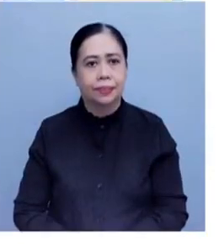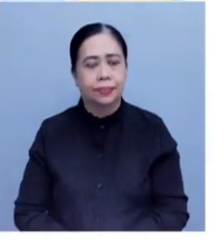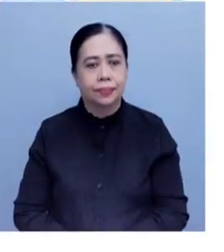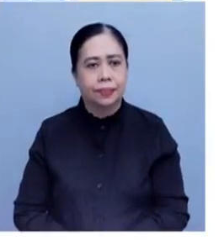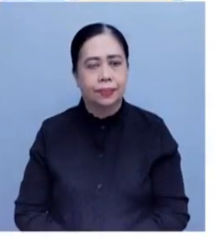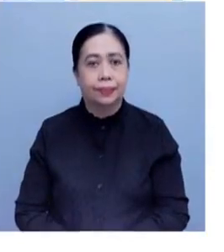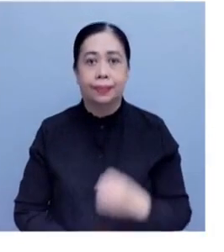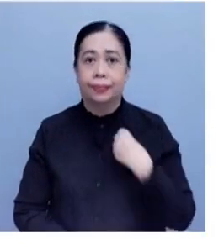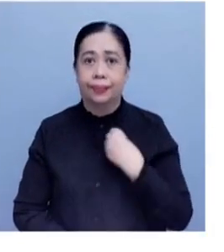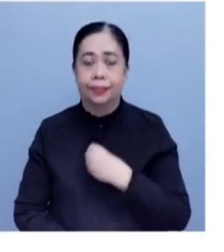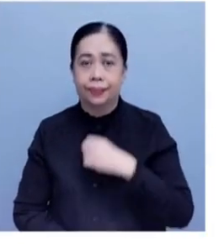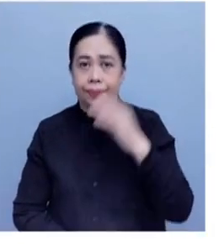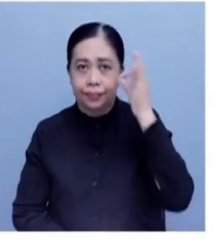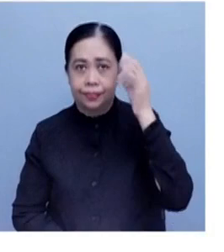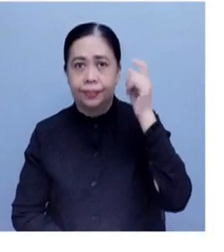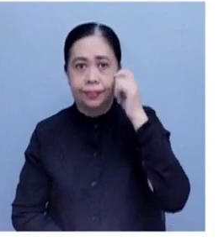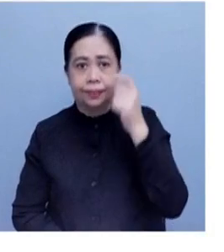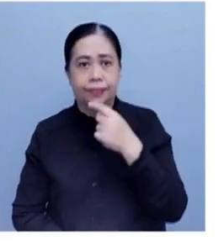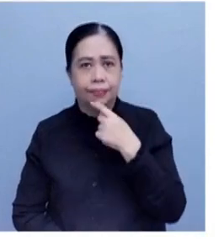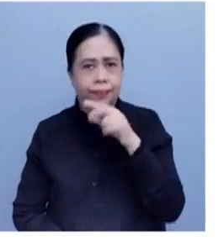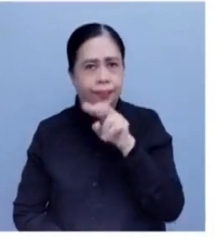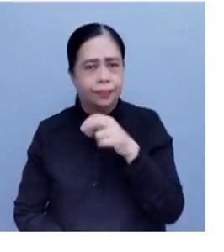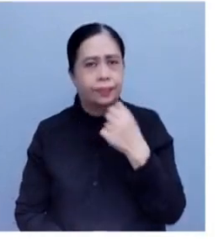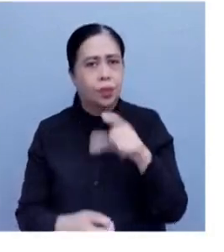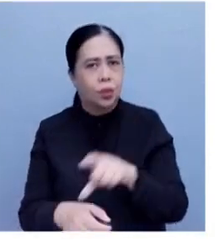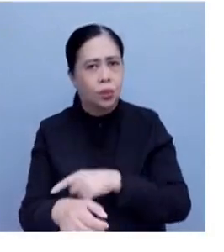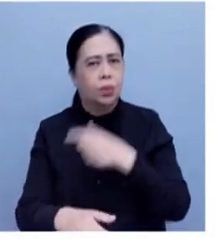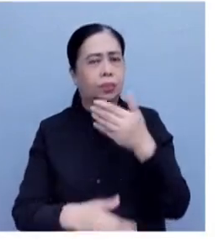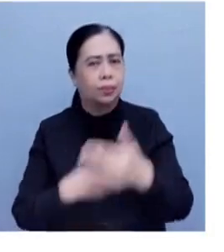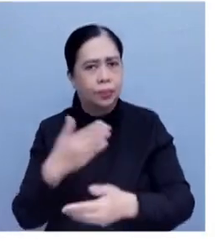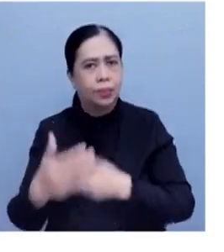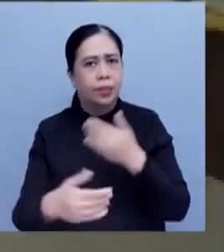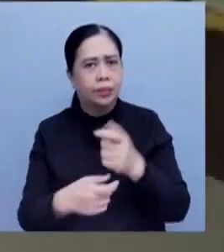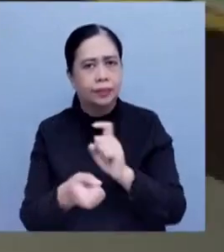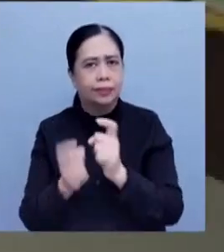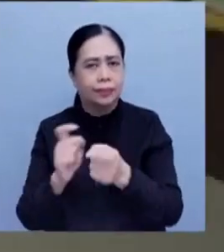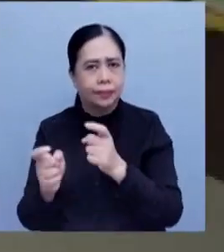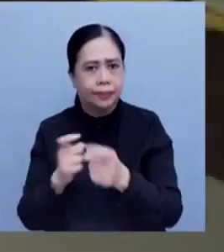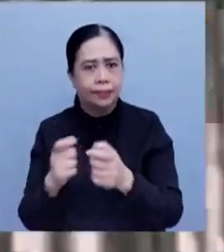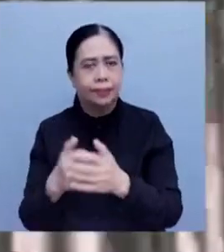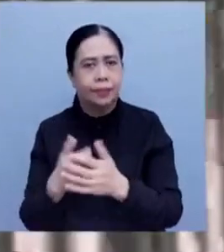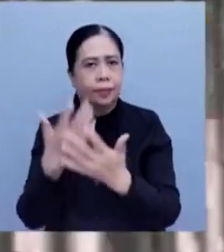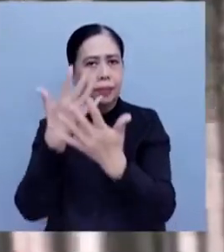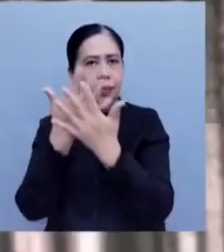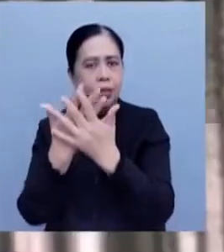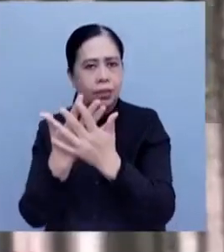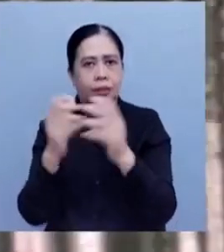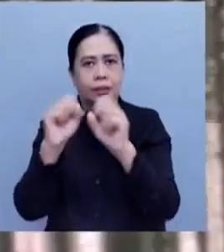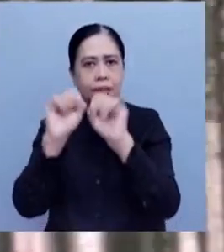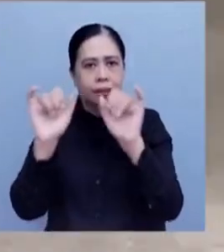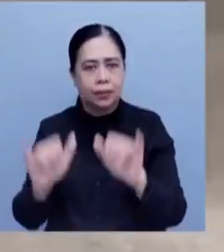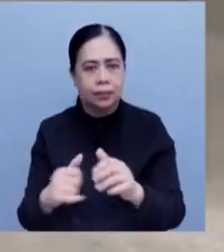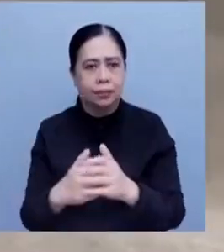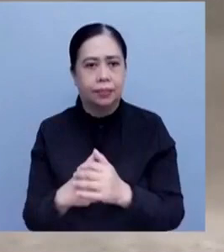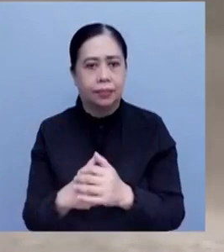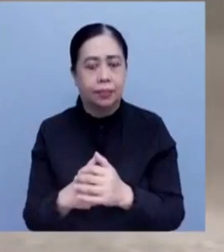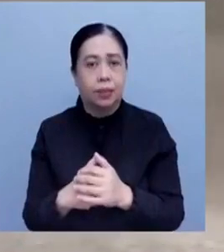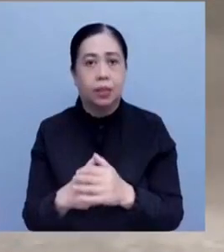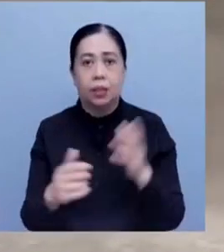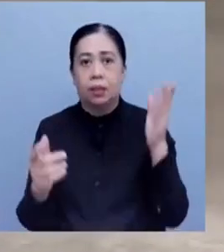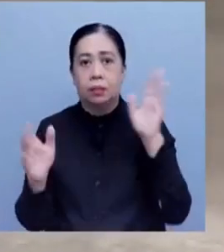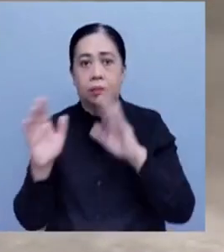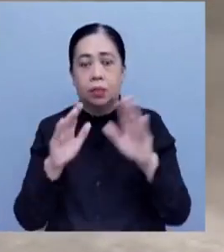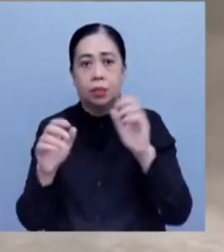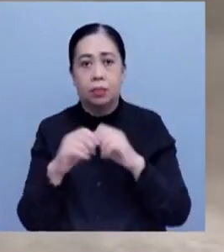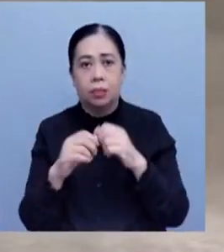Senator Tolentino, meanwhile, sees a long process ahead in reforming the country's prison system. Issues in the national penitentiary again came